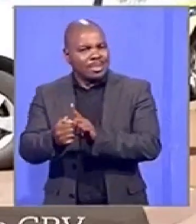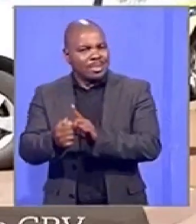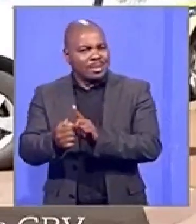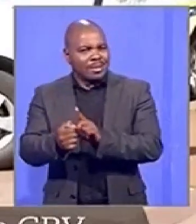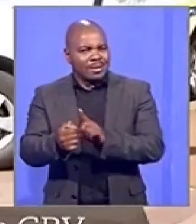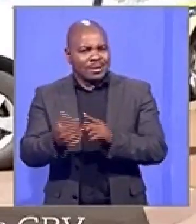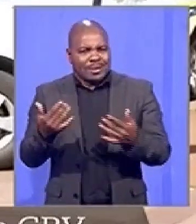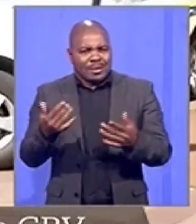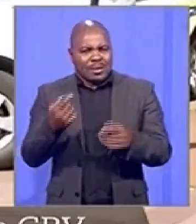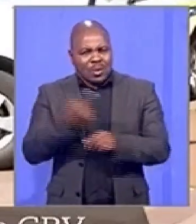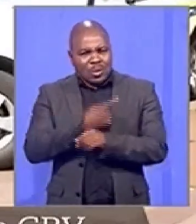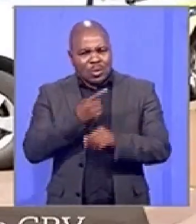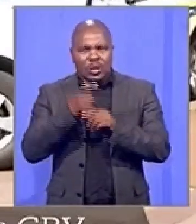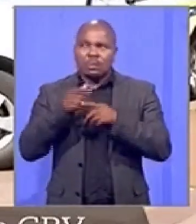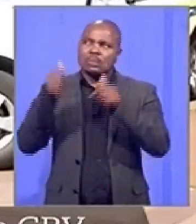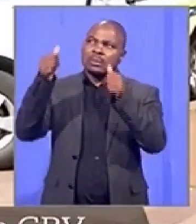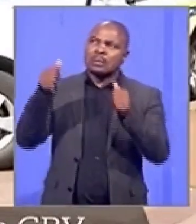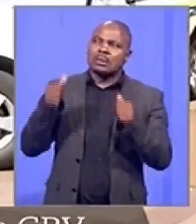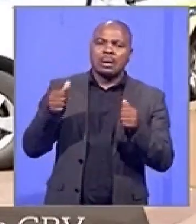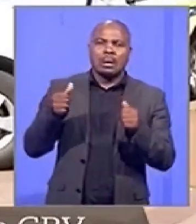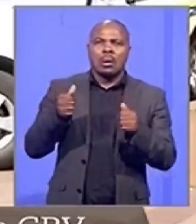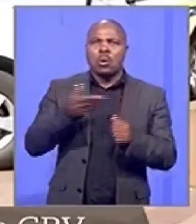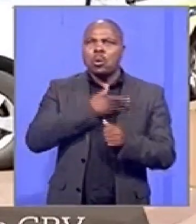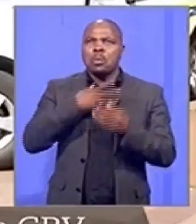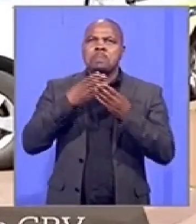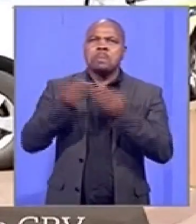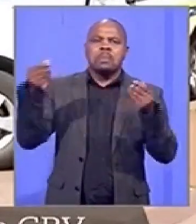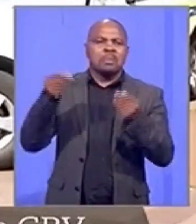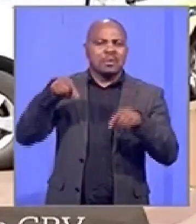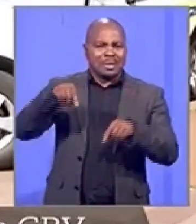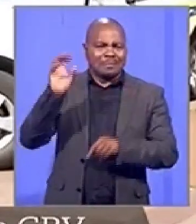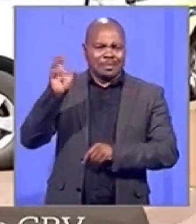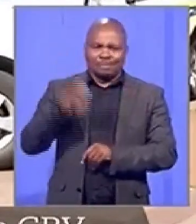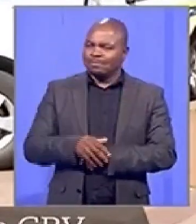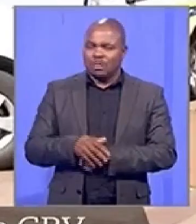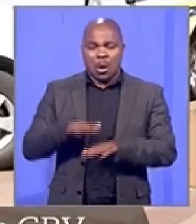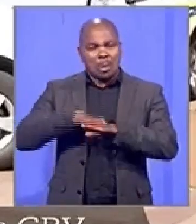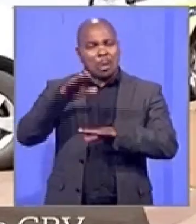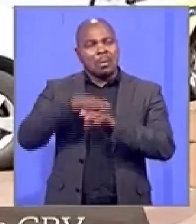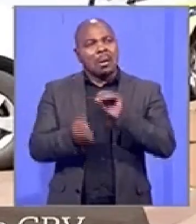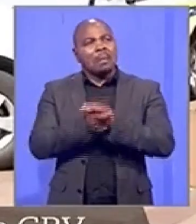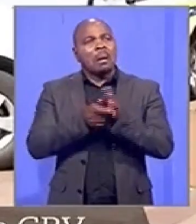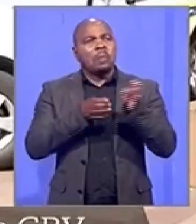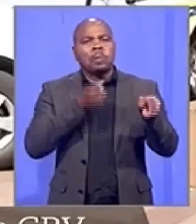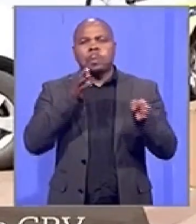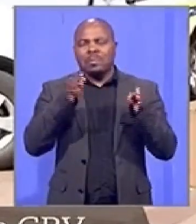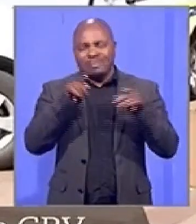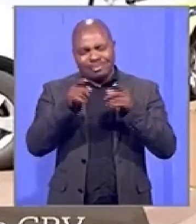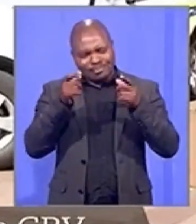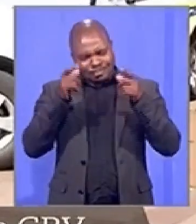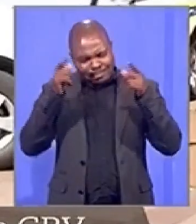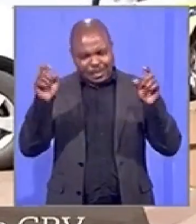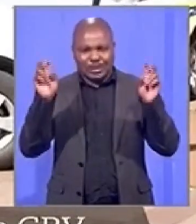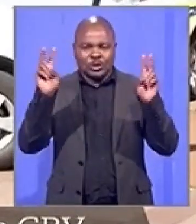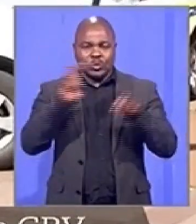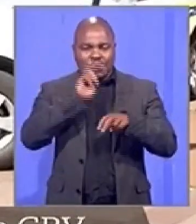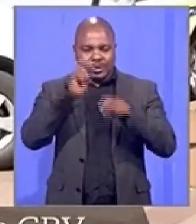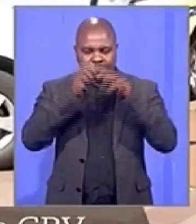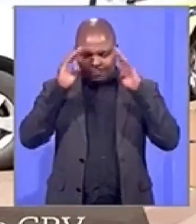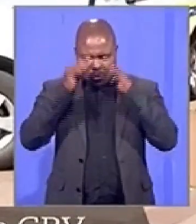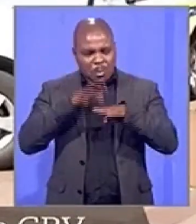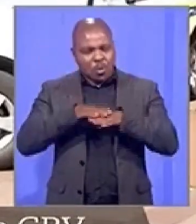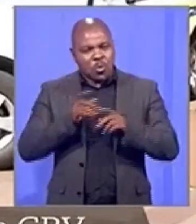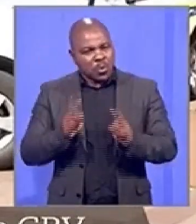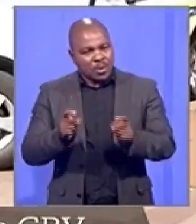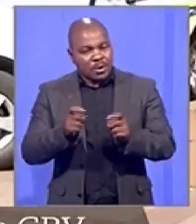every time we're having posters that women are missing in the Free State. So I think it's growing, and it's a very big issue which needs urgent attention, and that is